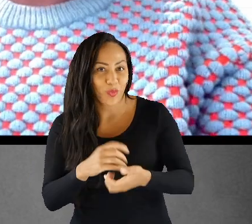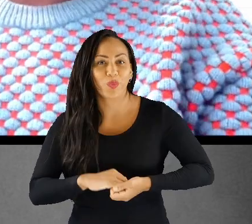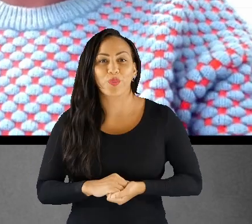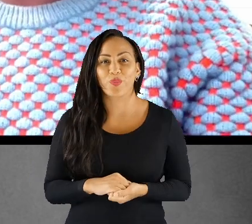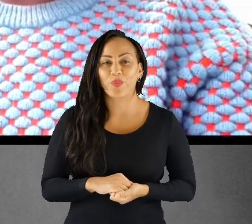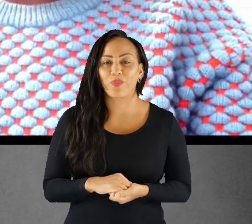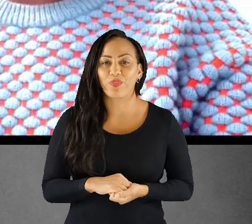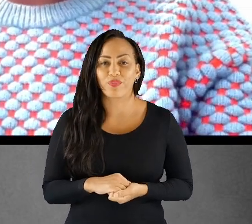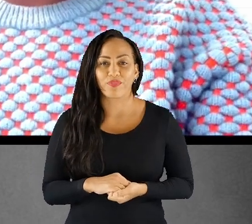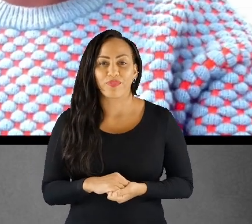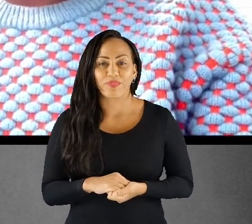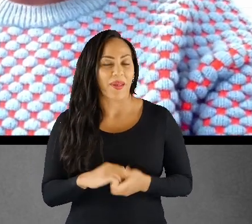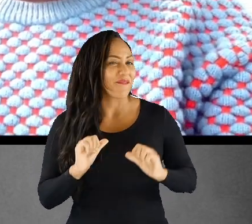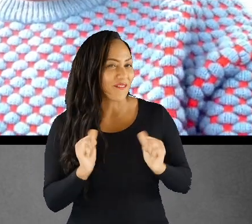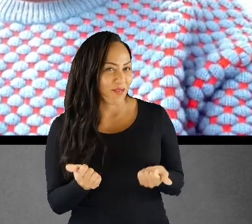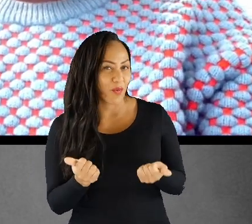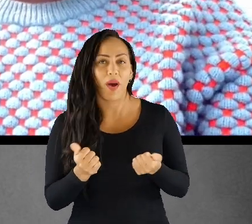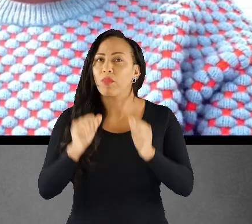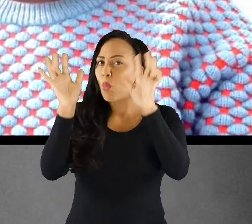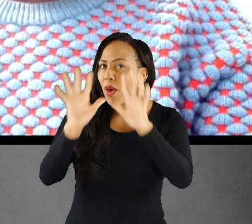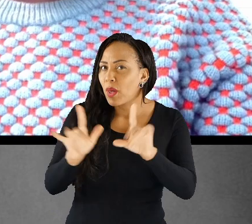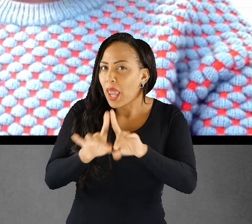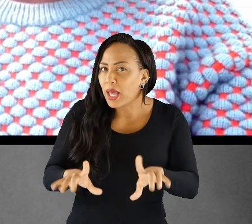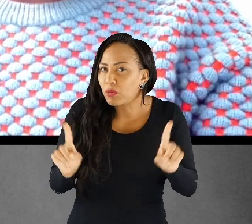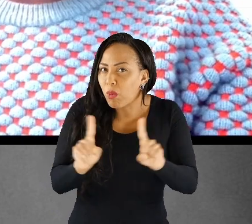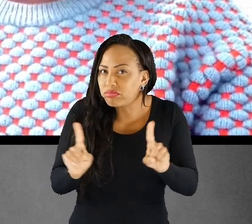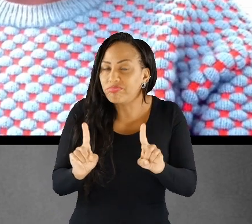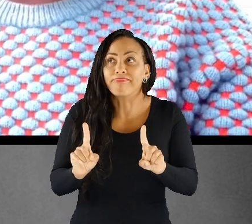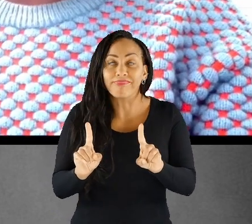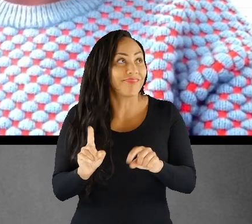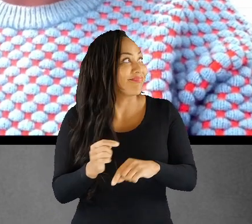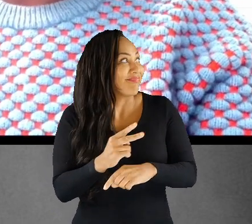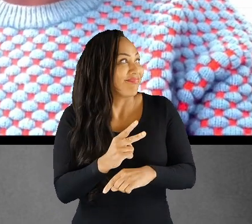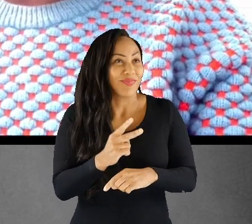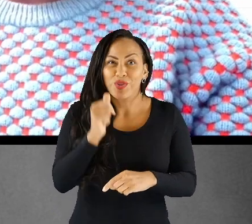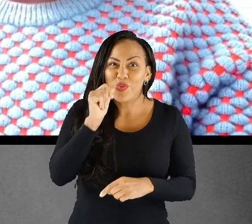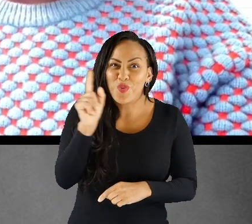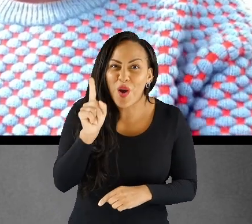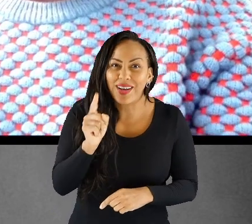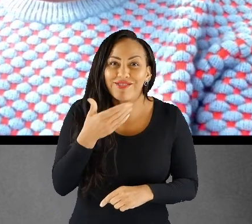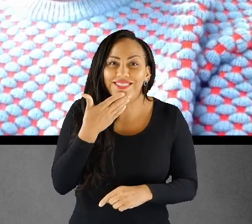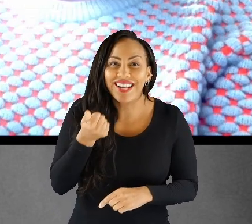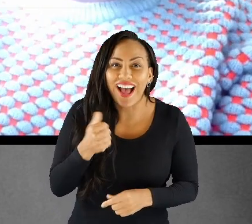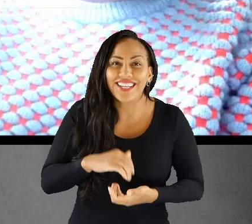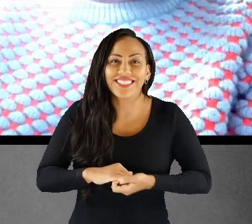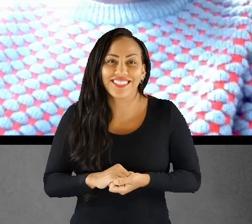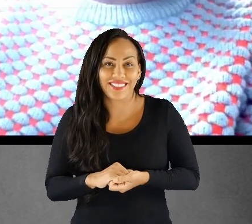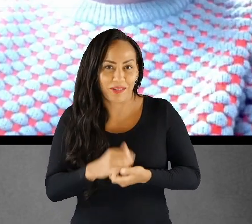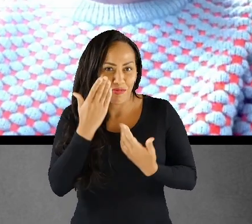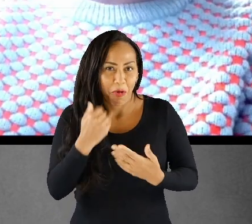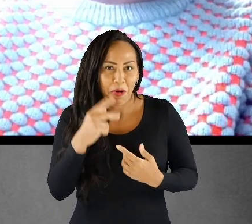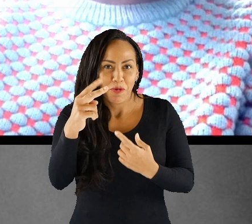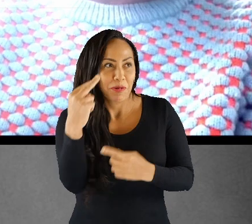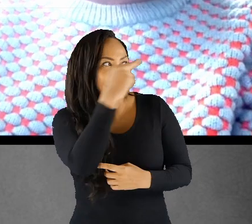well. What's the weather like there? Do you know what? It's really nice. I don't know if you can see behind